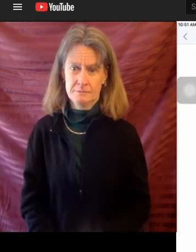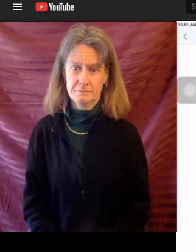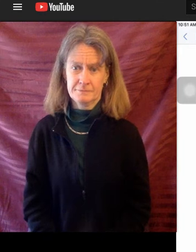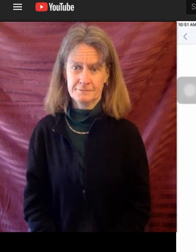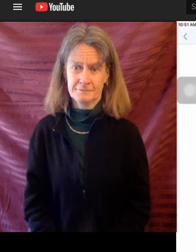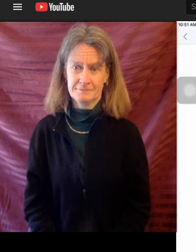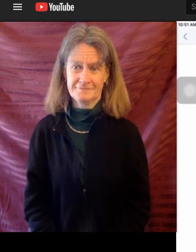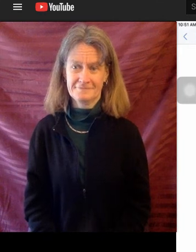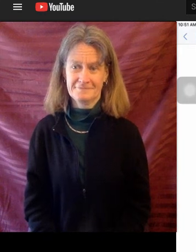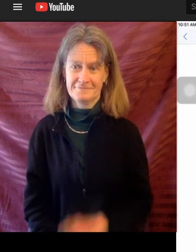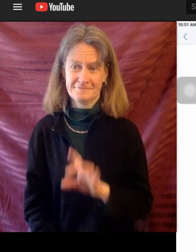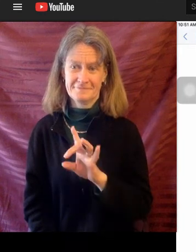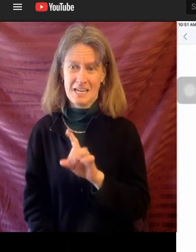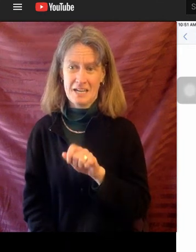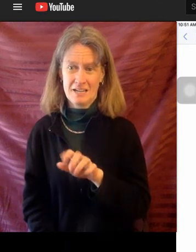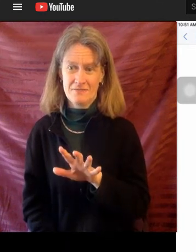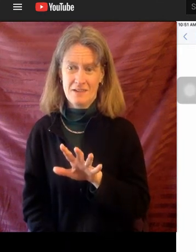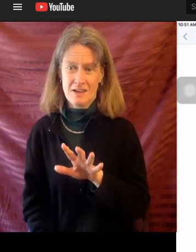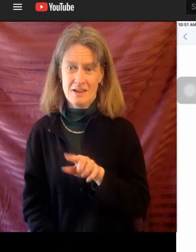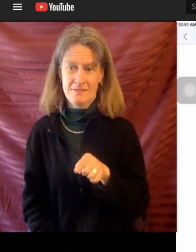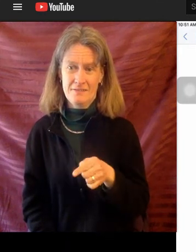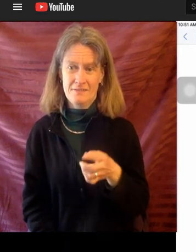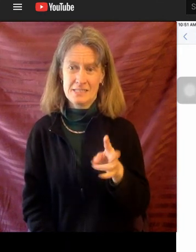8.5, 17.